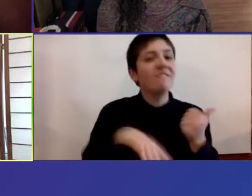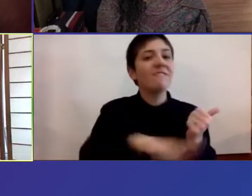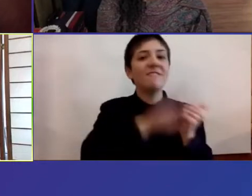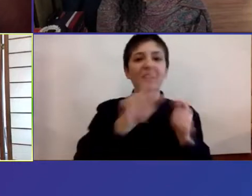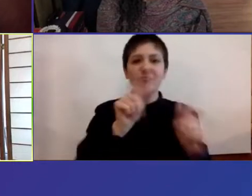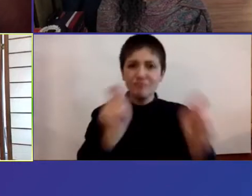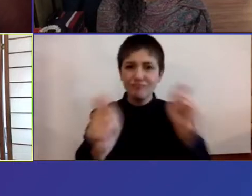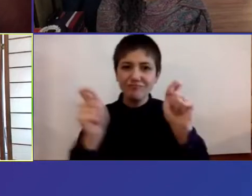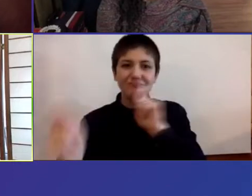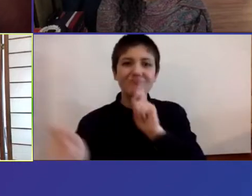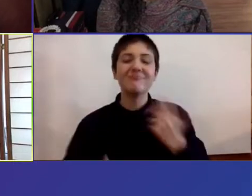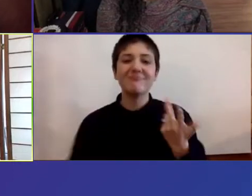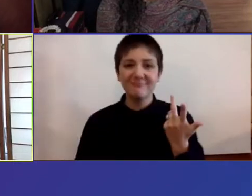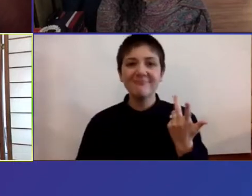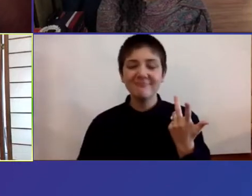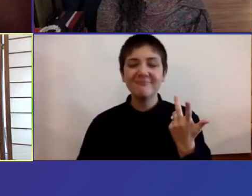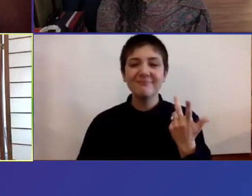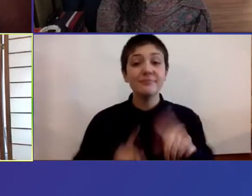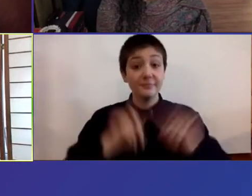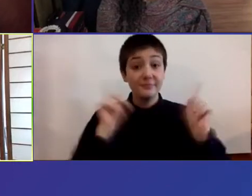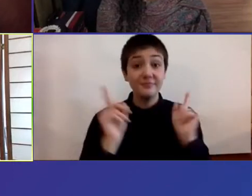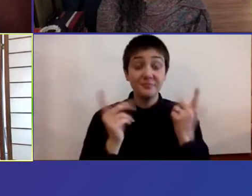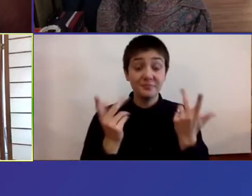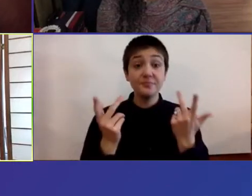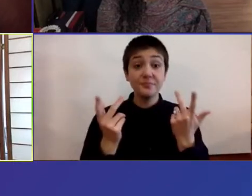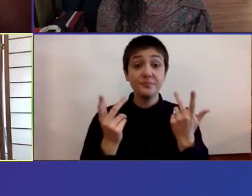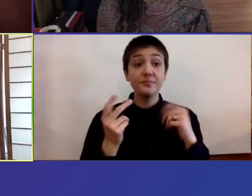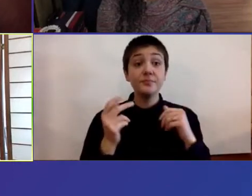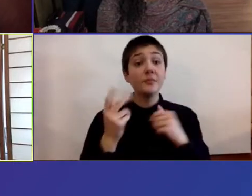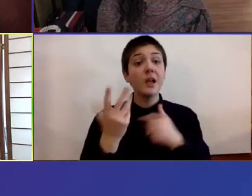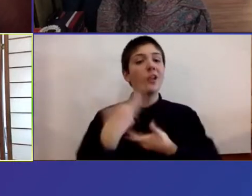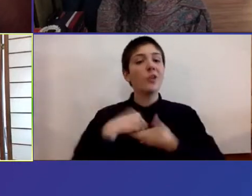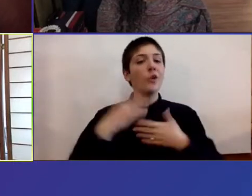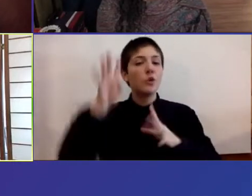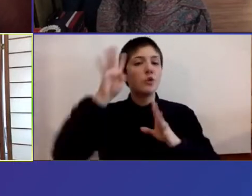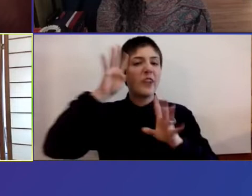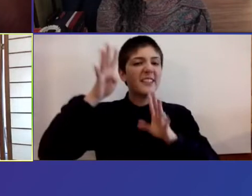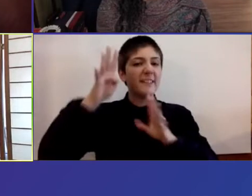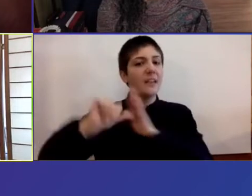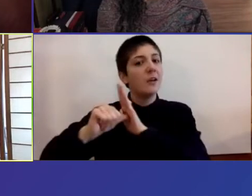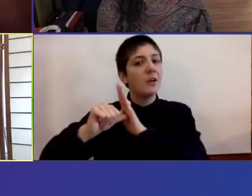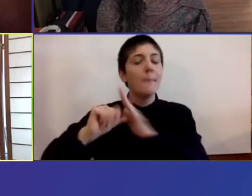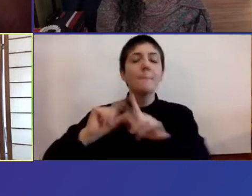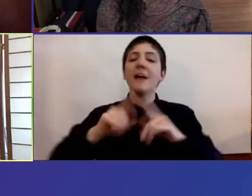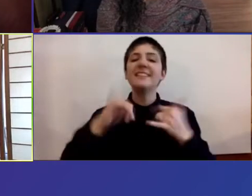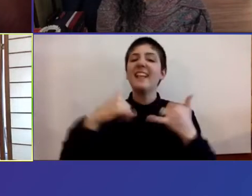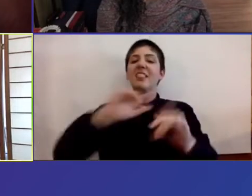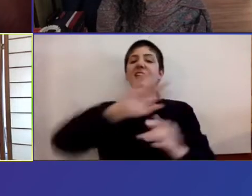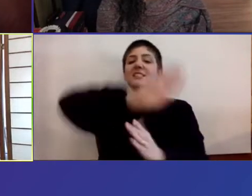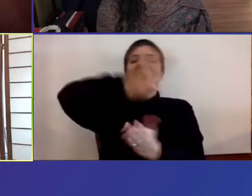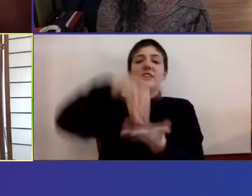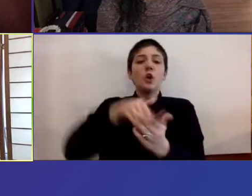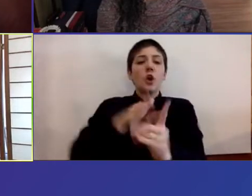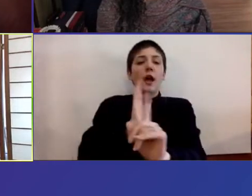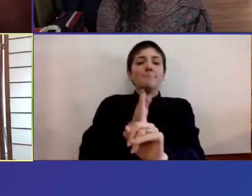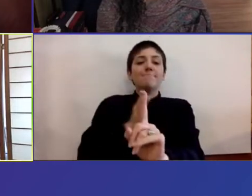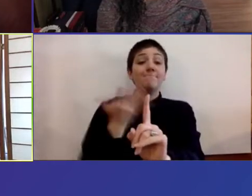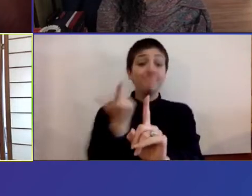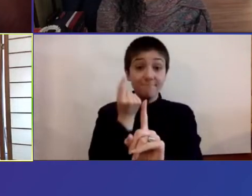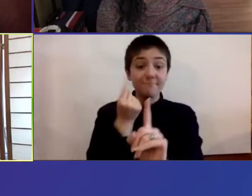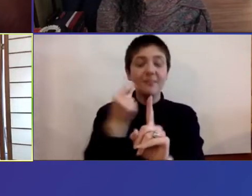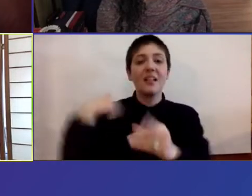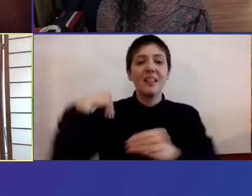change, but with our creativity but the core of legacy, the tradition, it doesn't